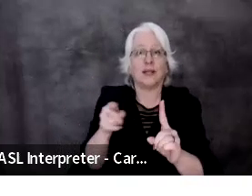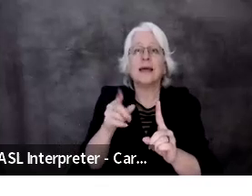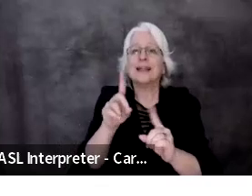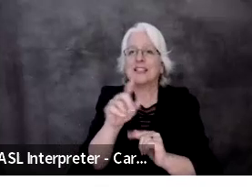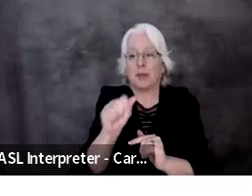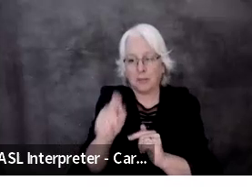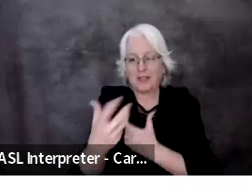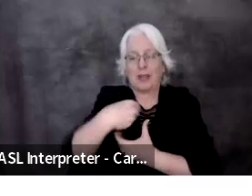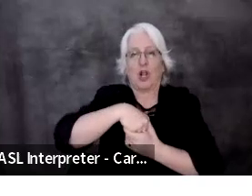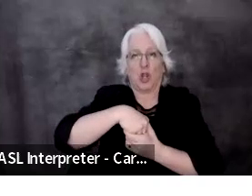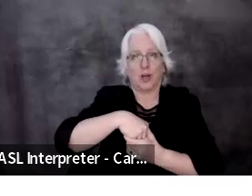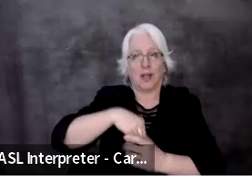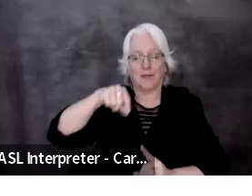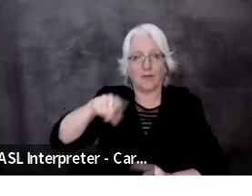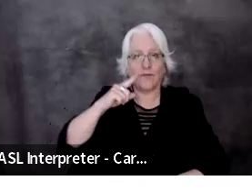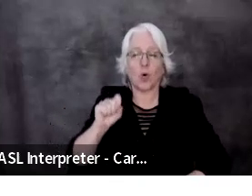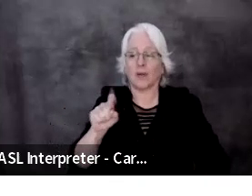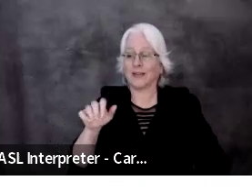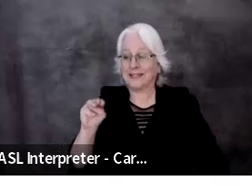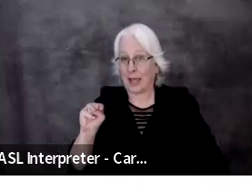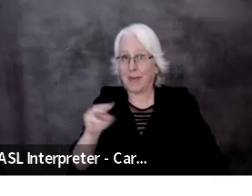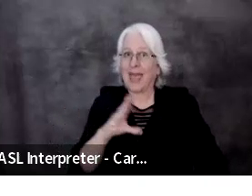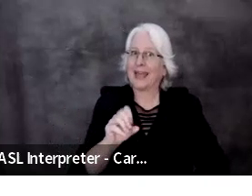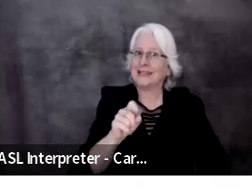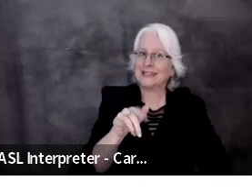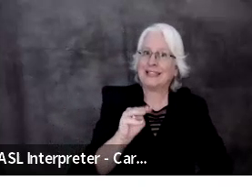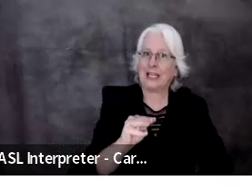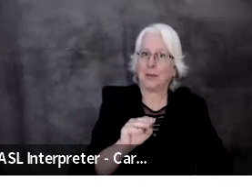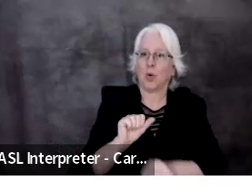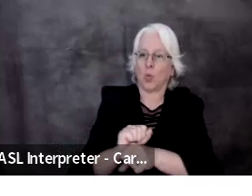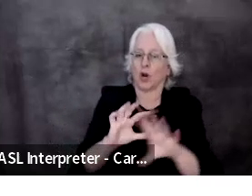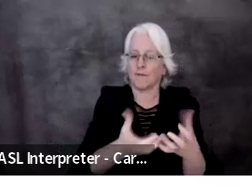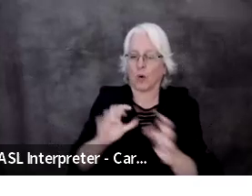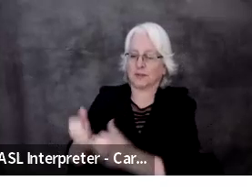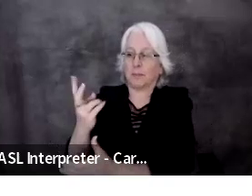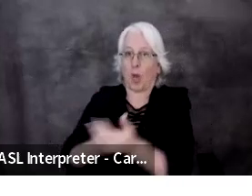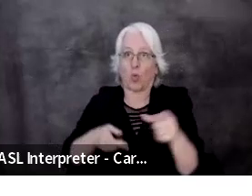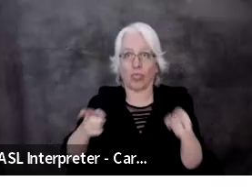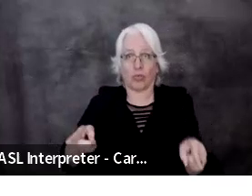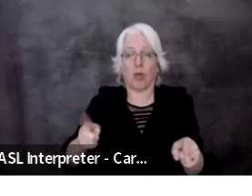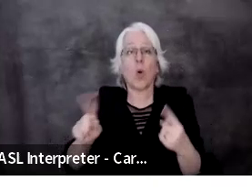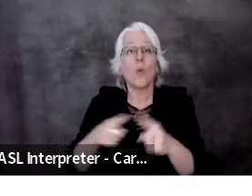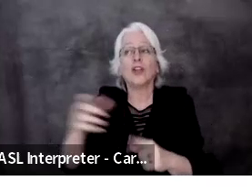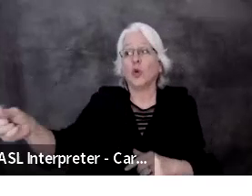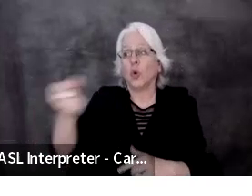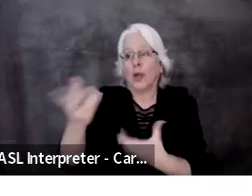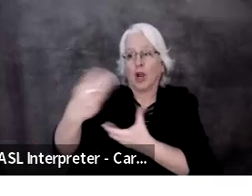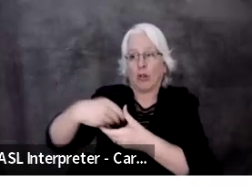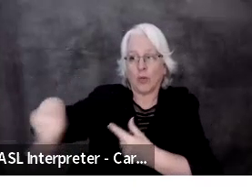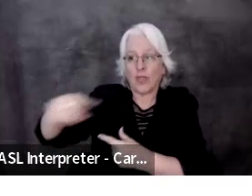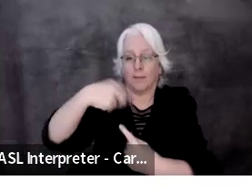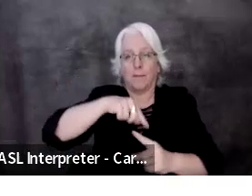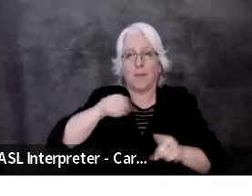be included in the STEM and STEAM workforce. By including people with intellectual and developmental disabilities in